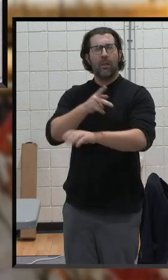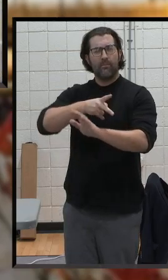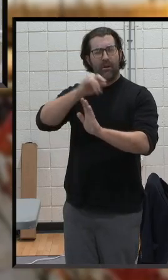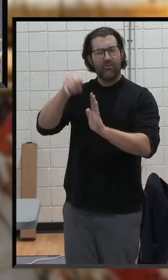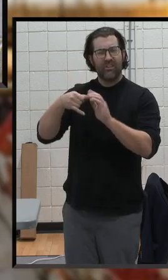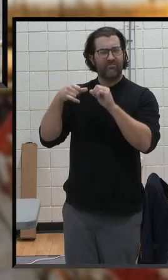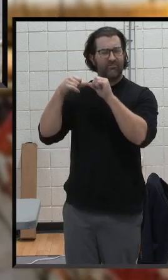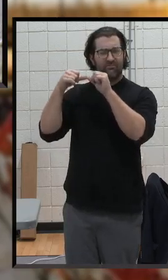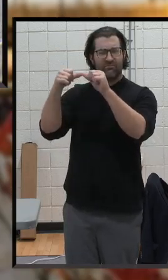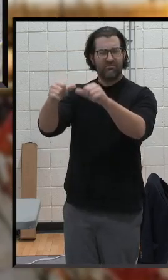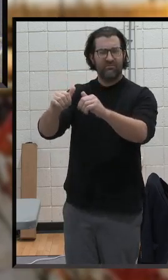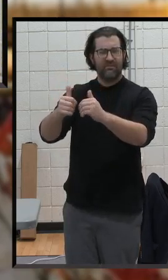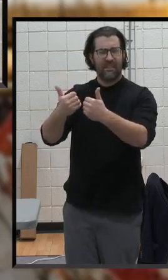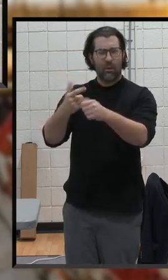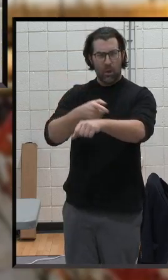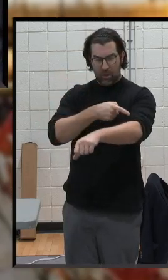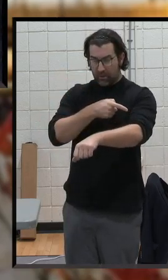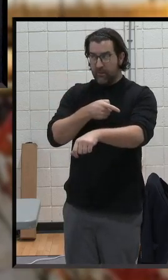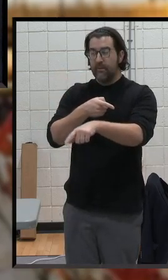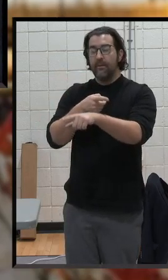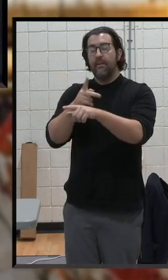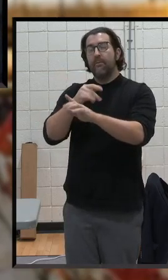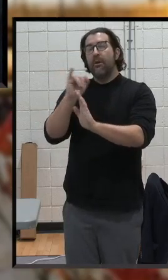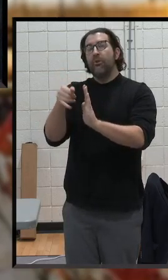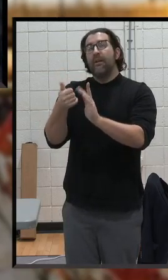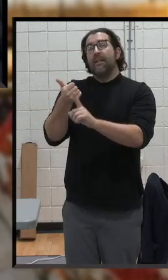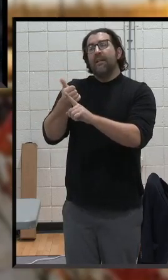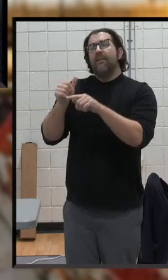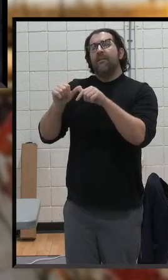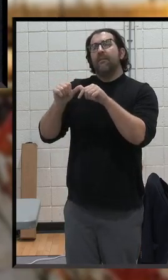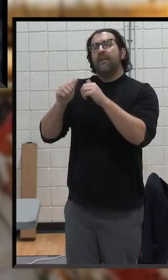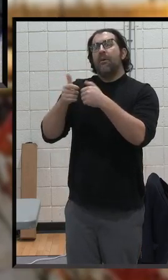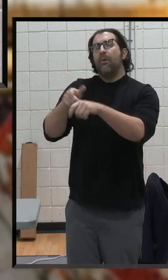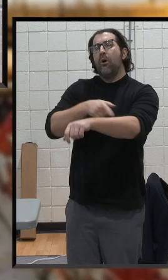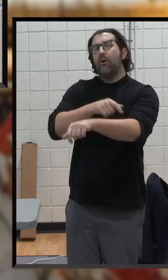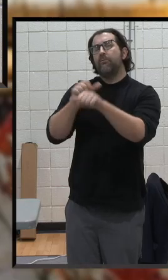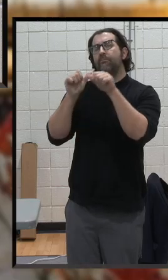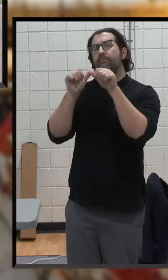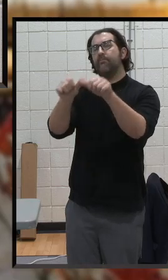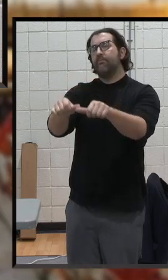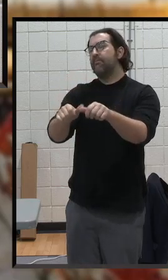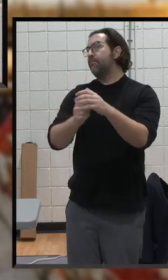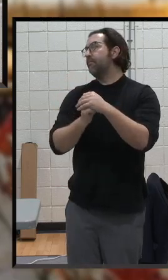How long the project lasts? Yeah. So the question is how long the project is going to last.